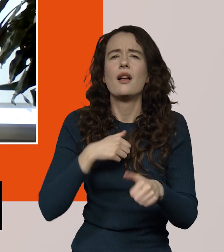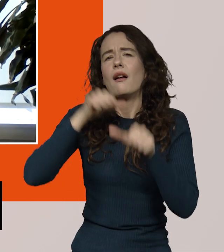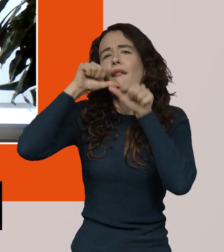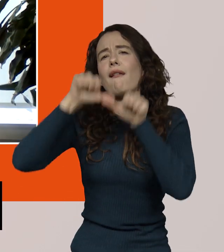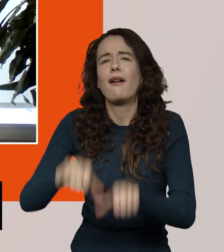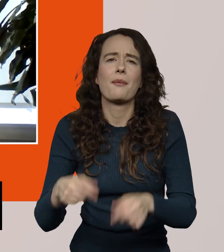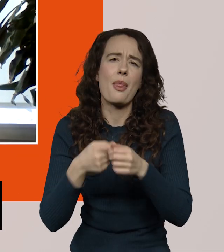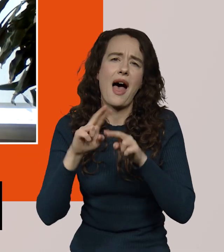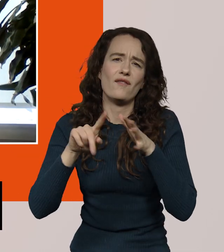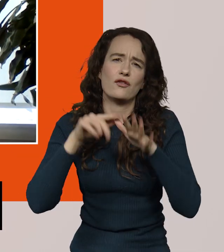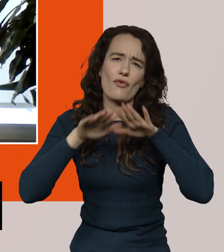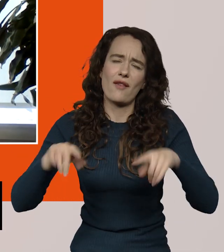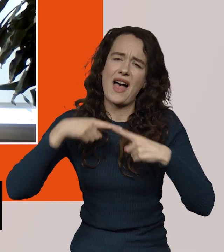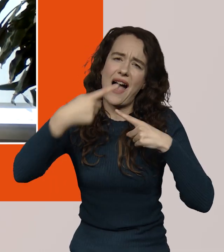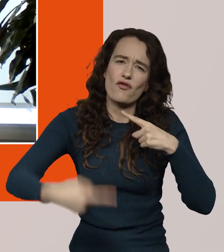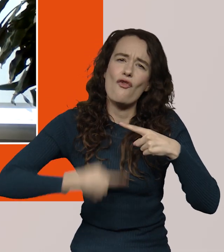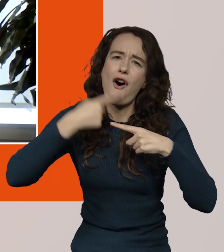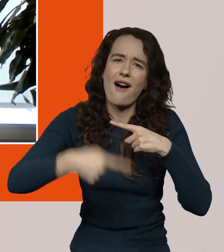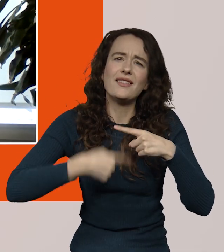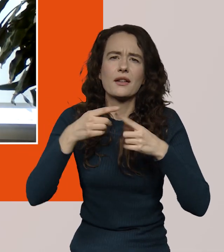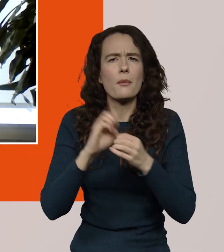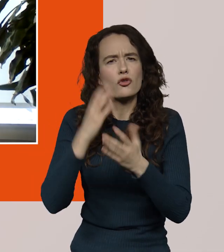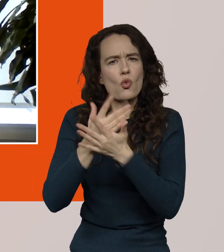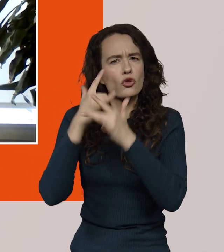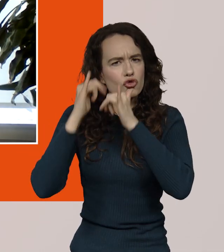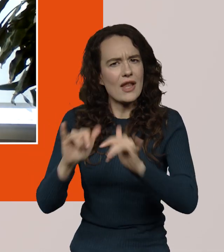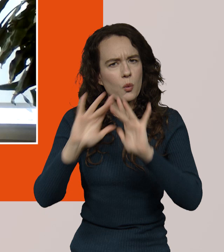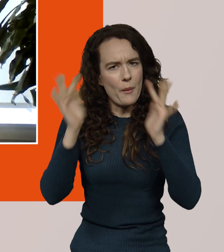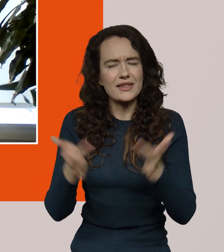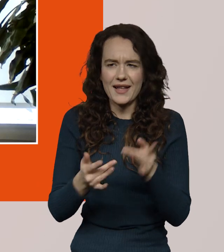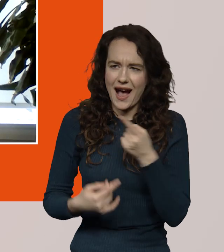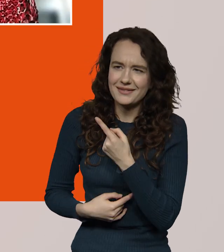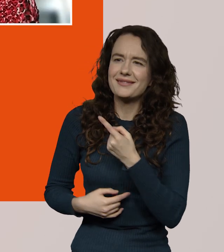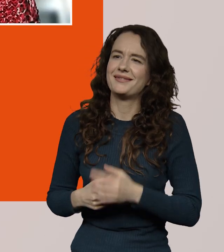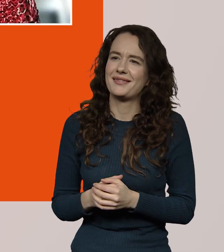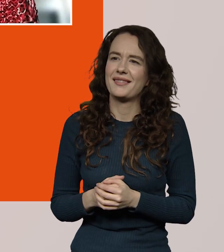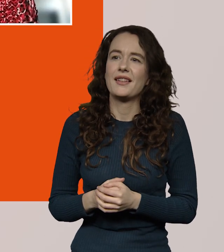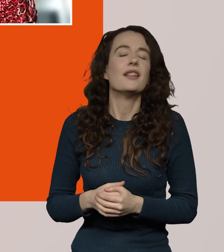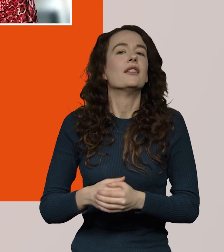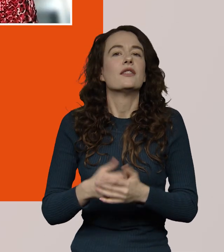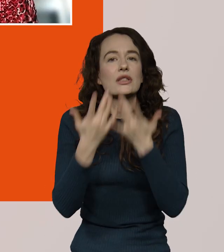you support your little steps towards your goal. So good luck with your goals,